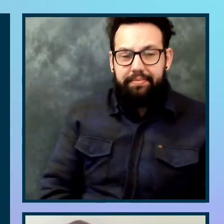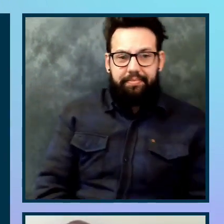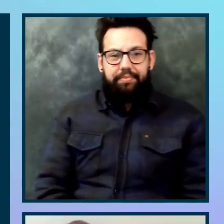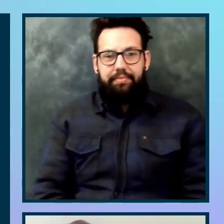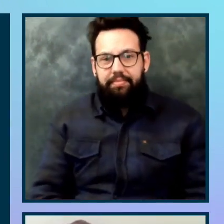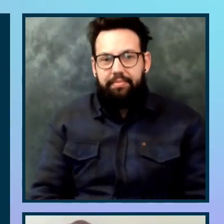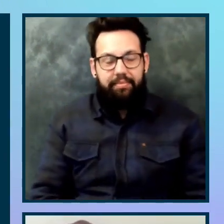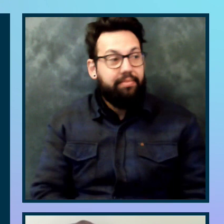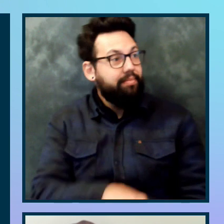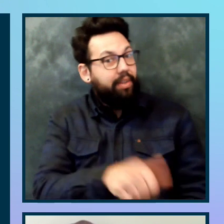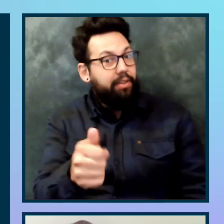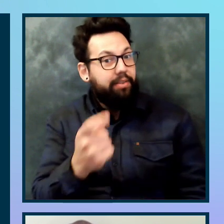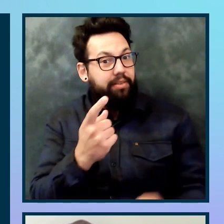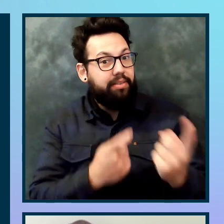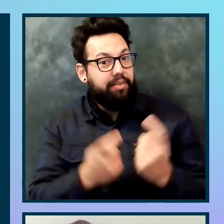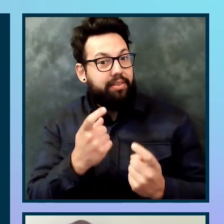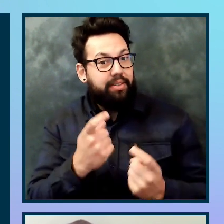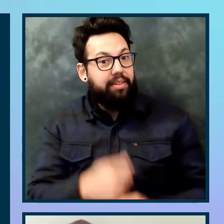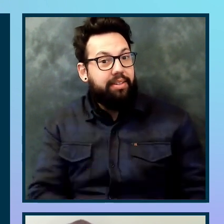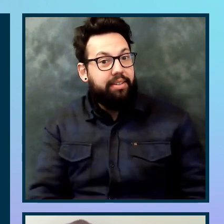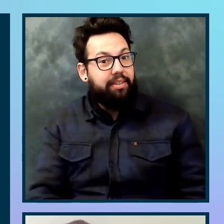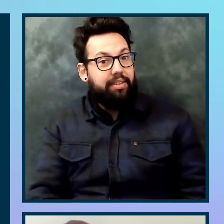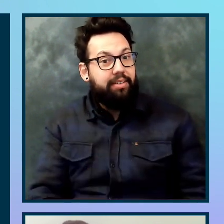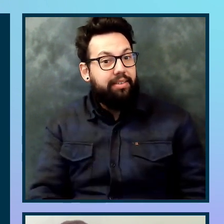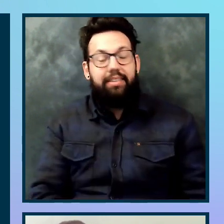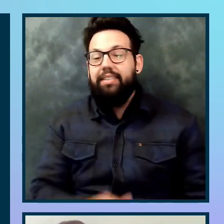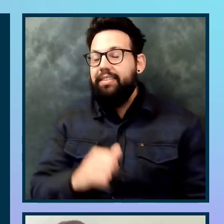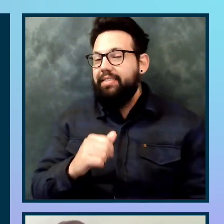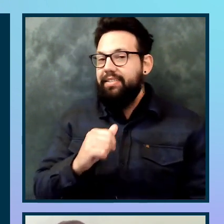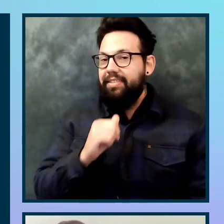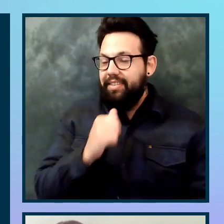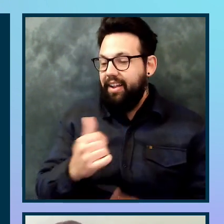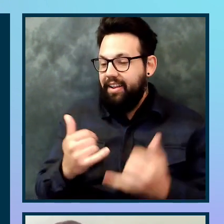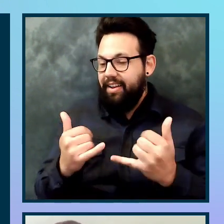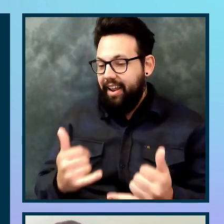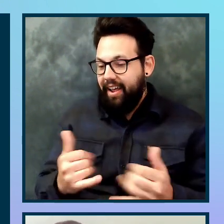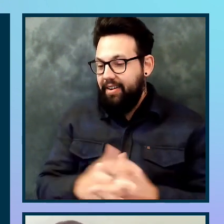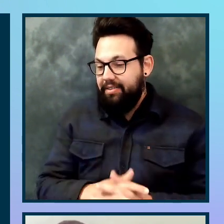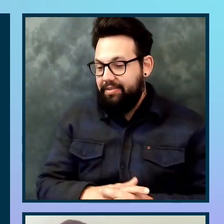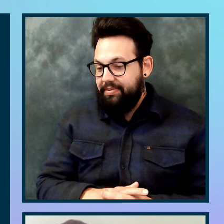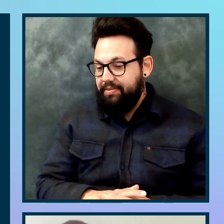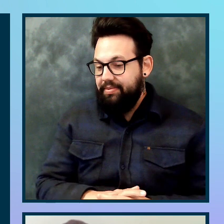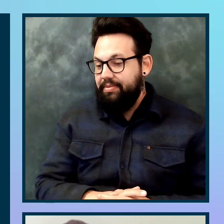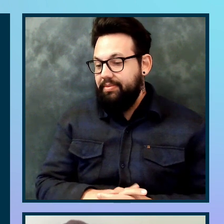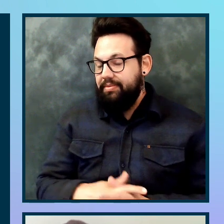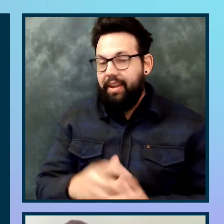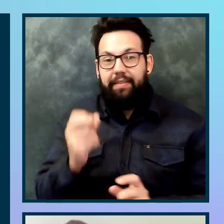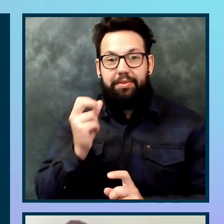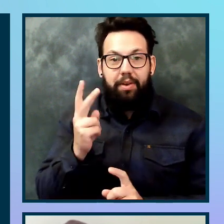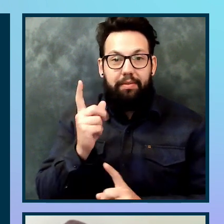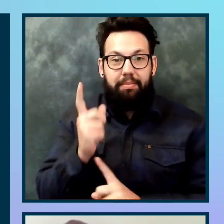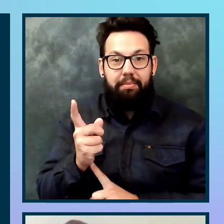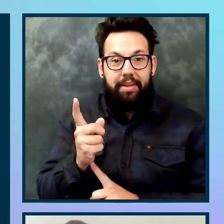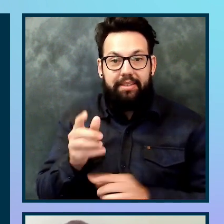Great. So any other questions? Not at this moment. We got about 12 minutes left.